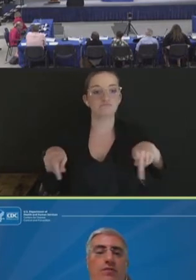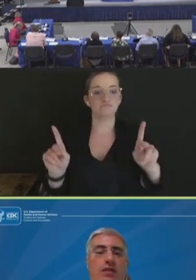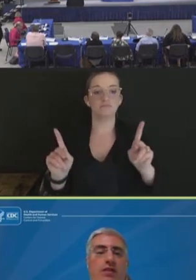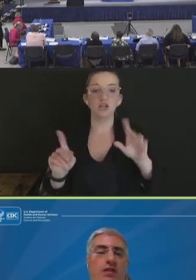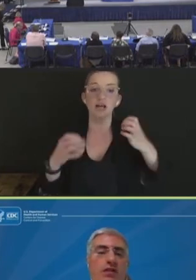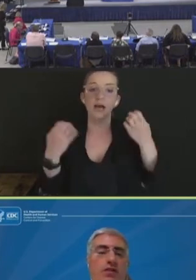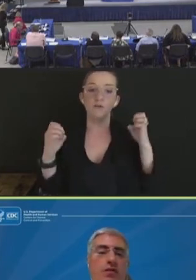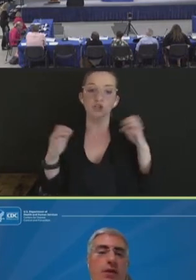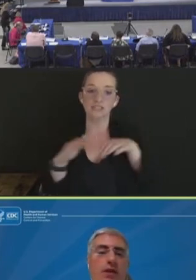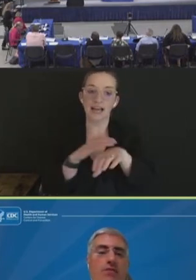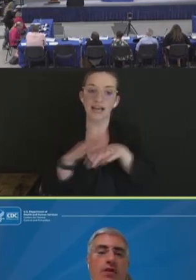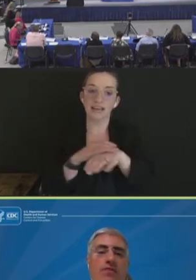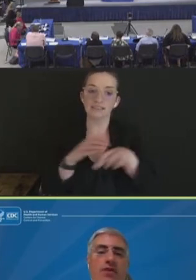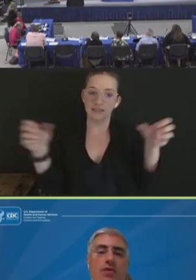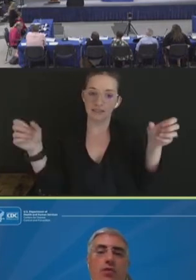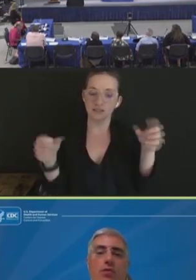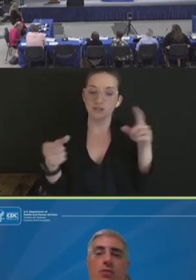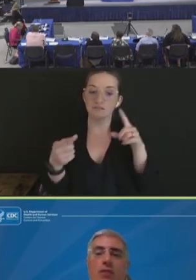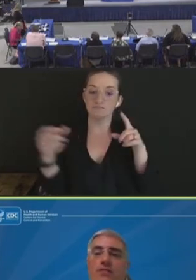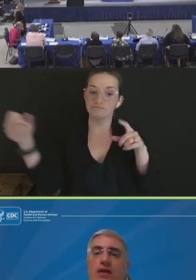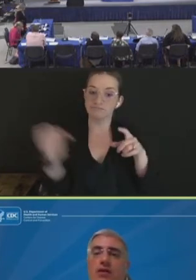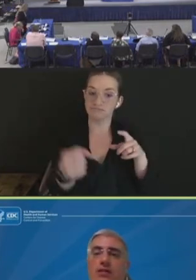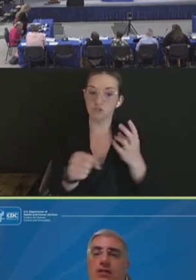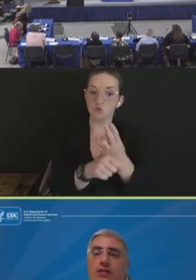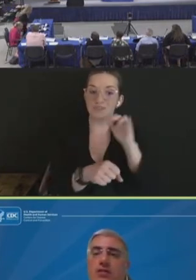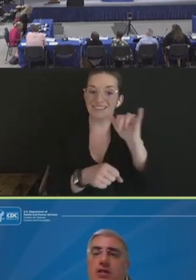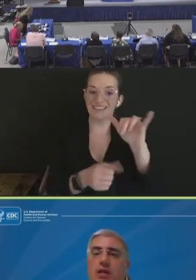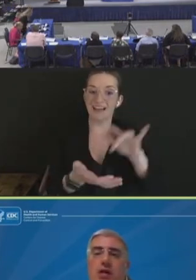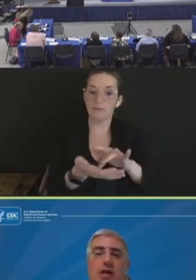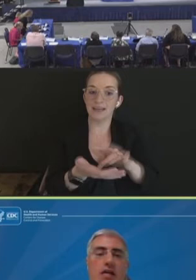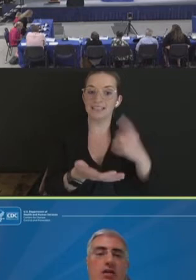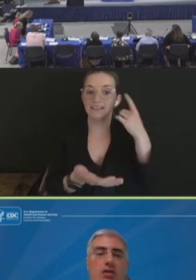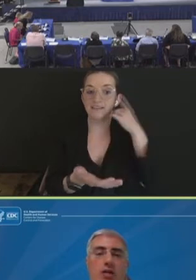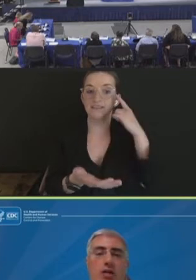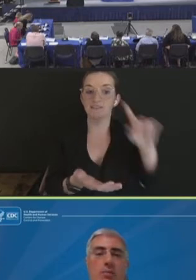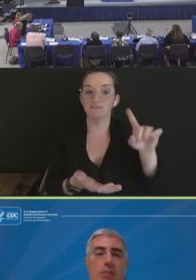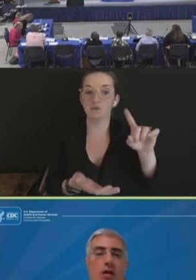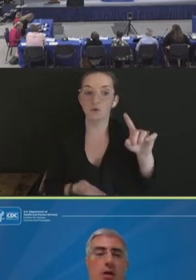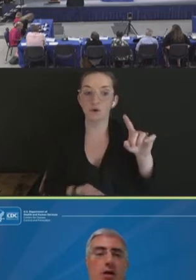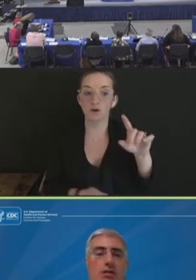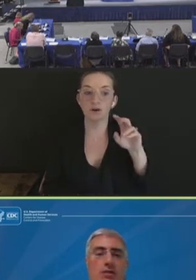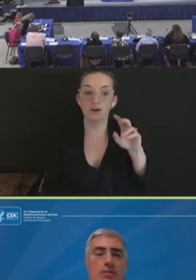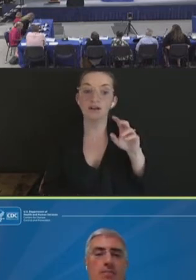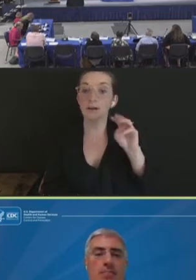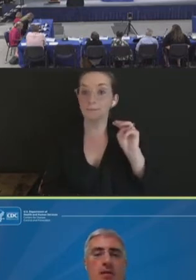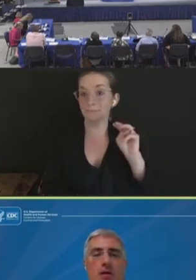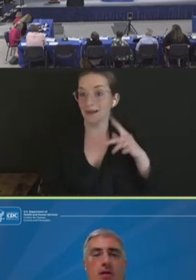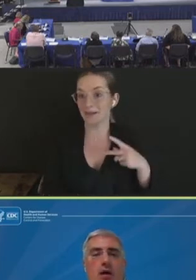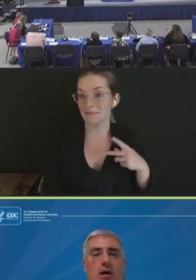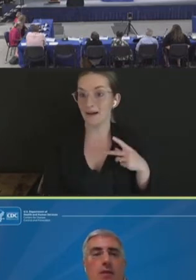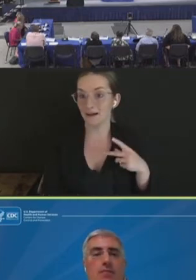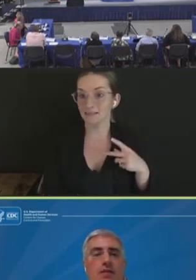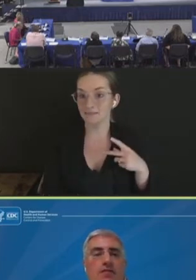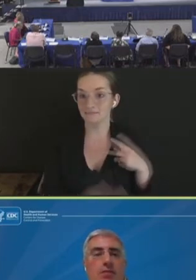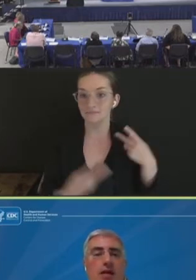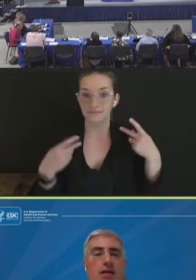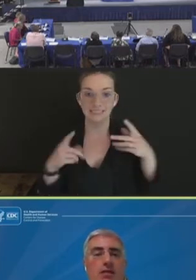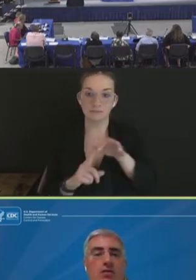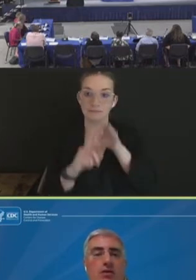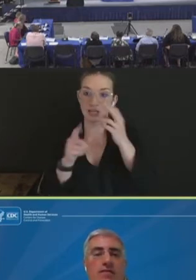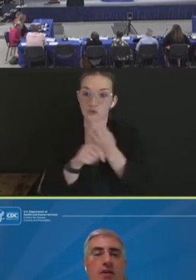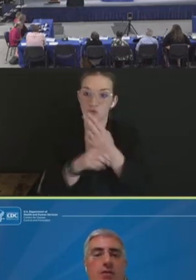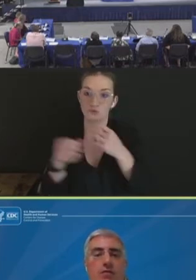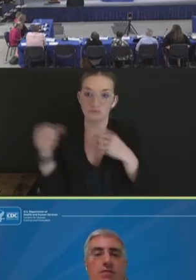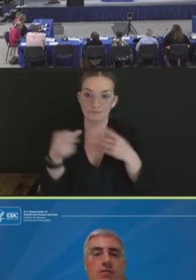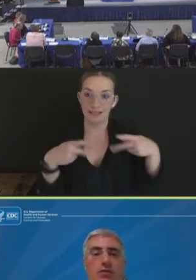use of tecovirimat for non-variant orthopox viruses, including monkeypox. Tecovirimat is